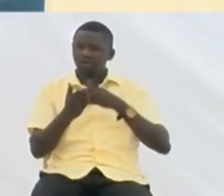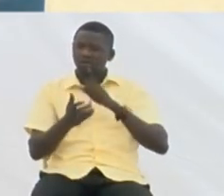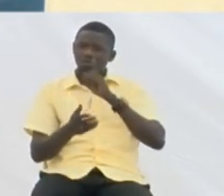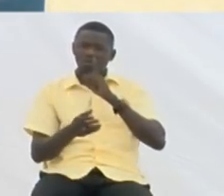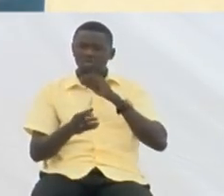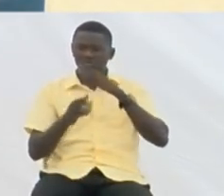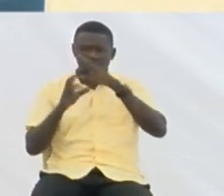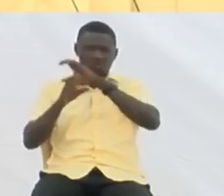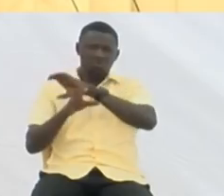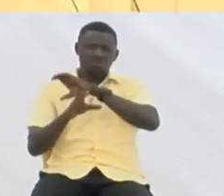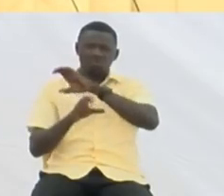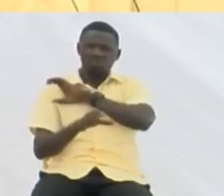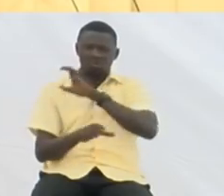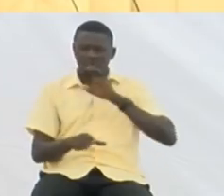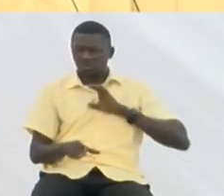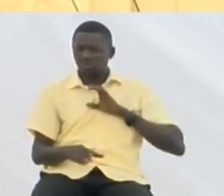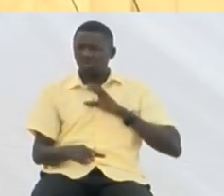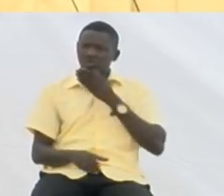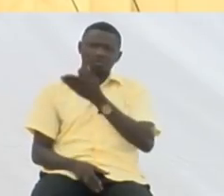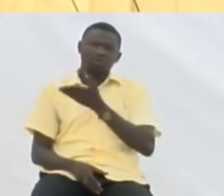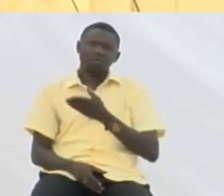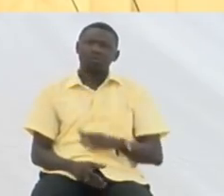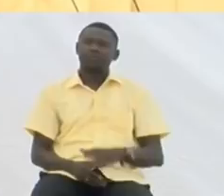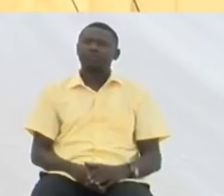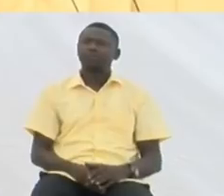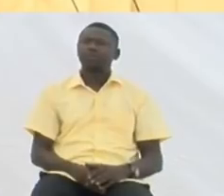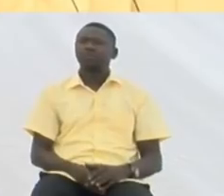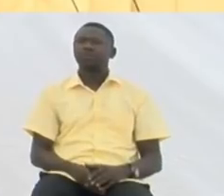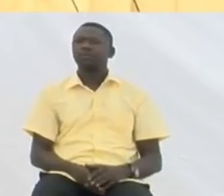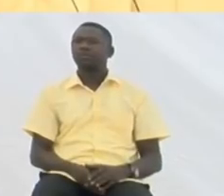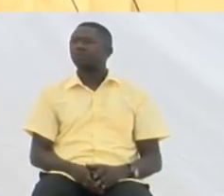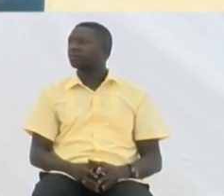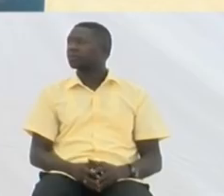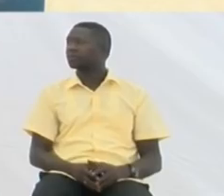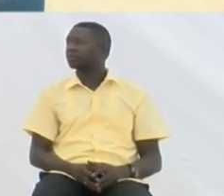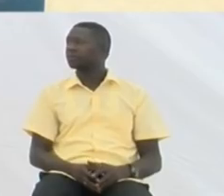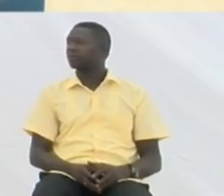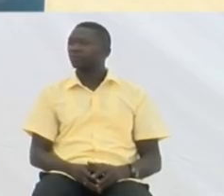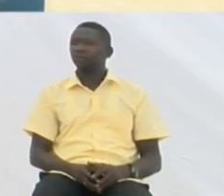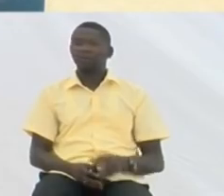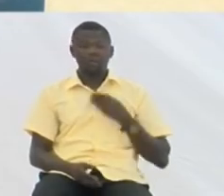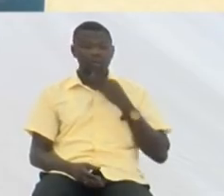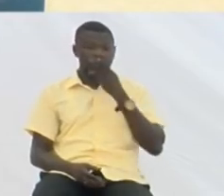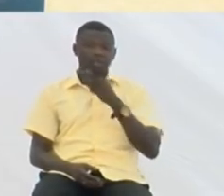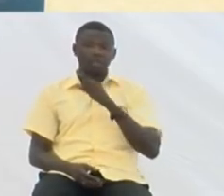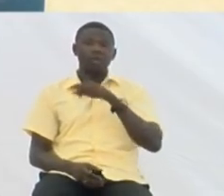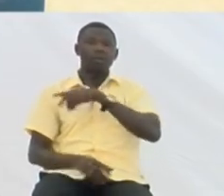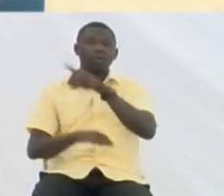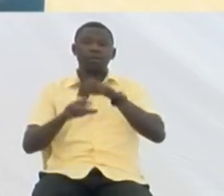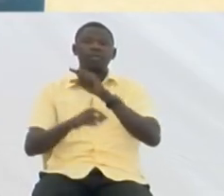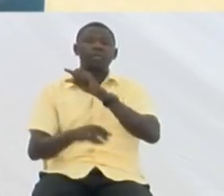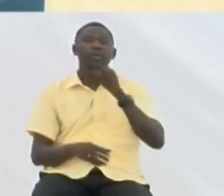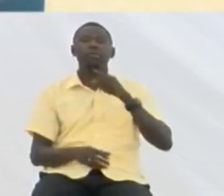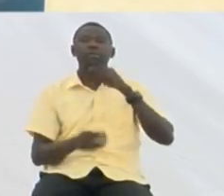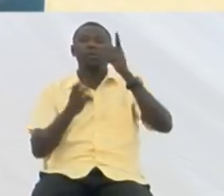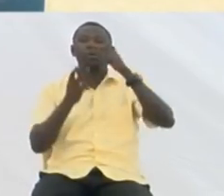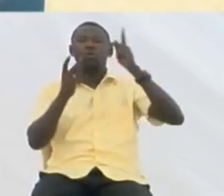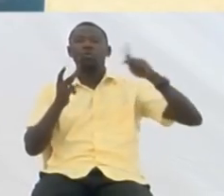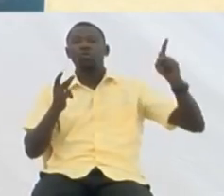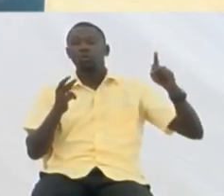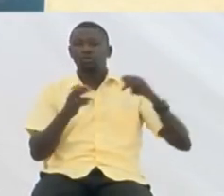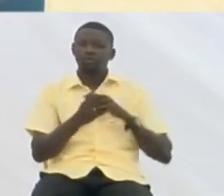We got to a particular house. They said that place was Kololi.